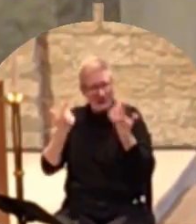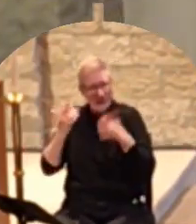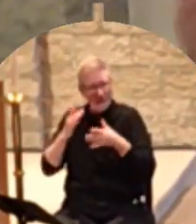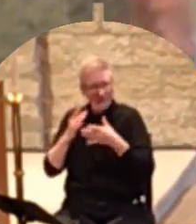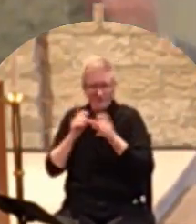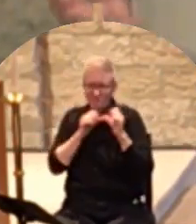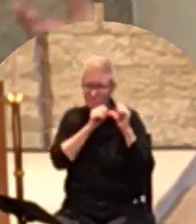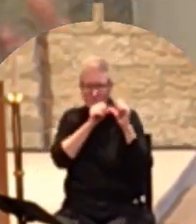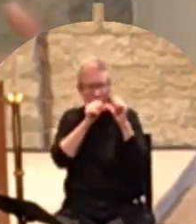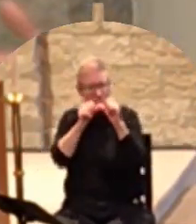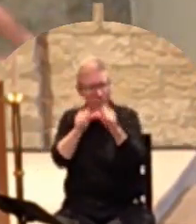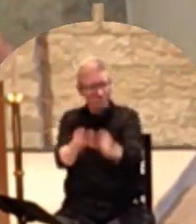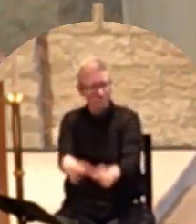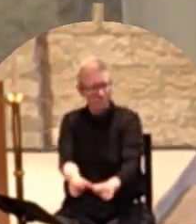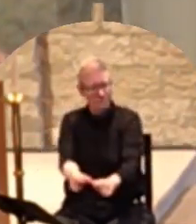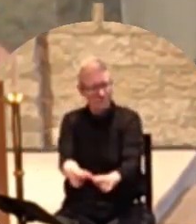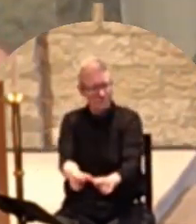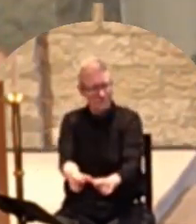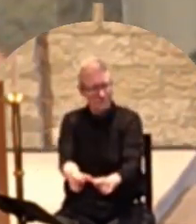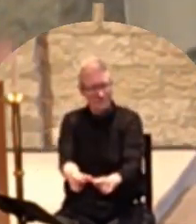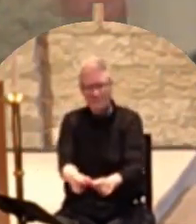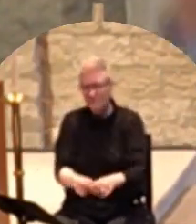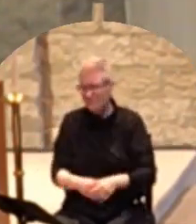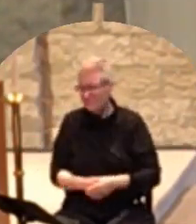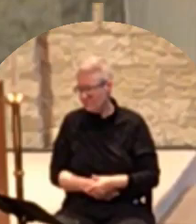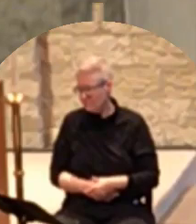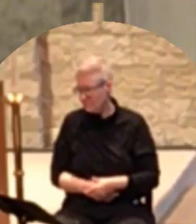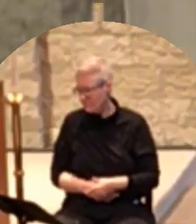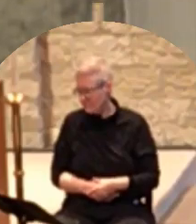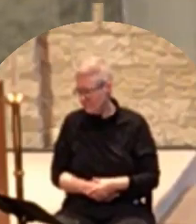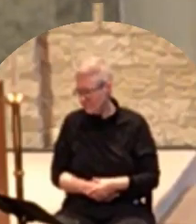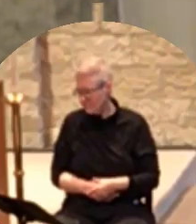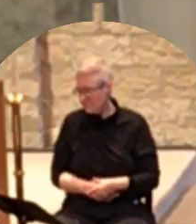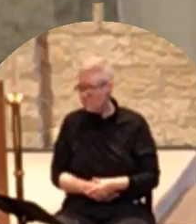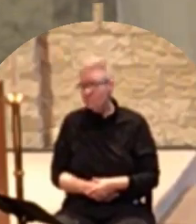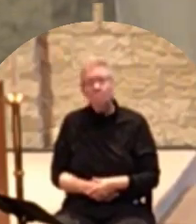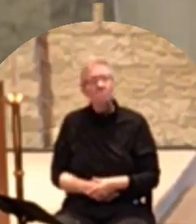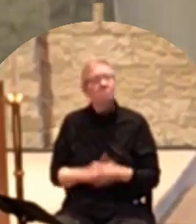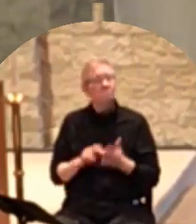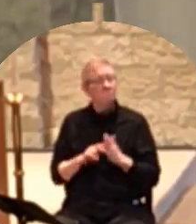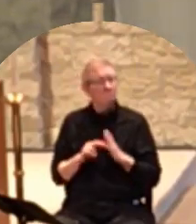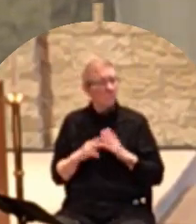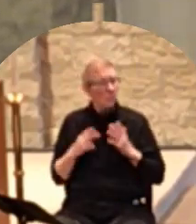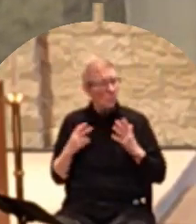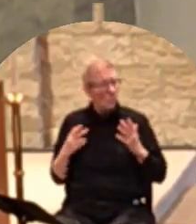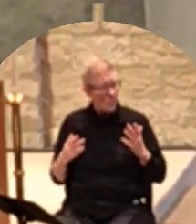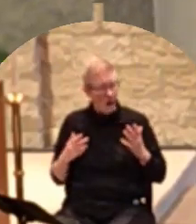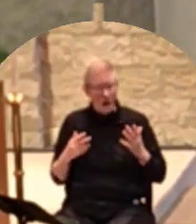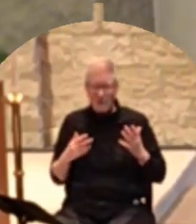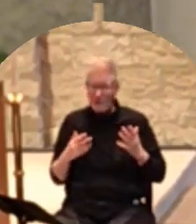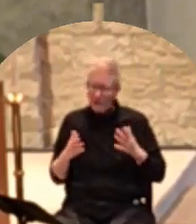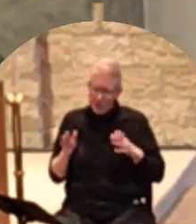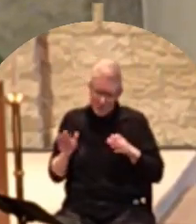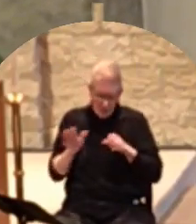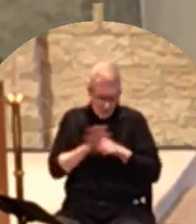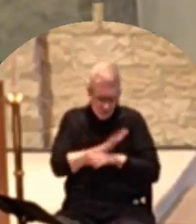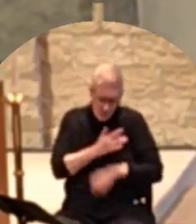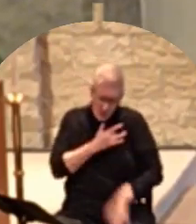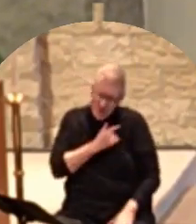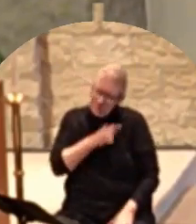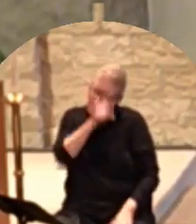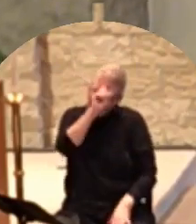is everlasting life. And therefore, I believe with all my heart that love is